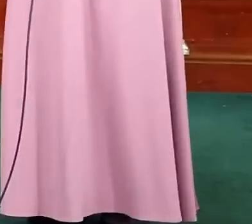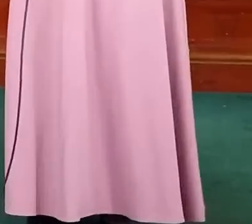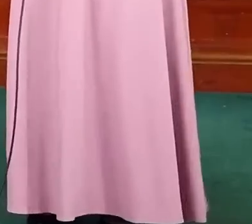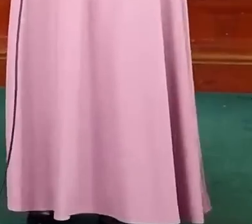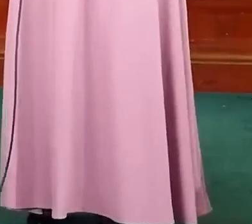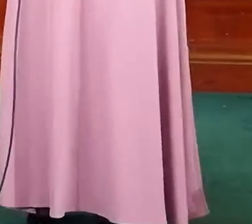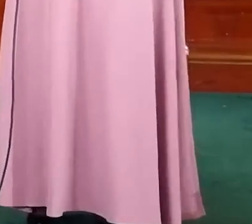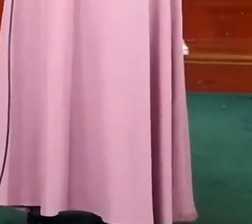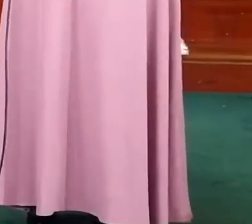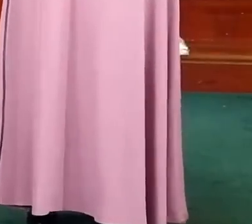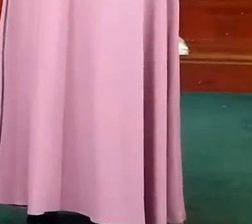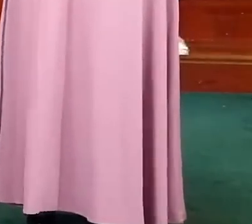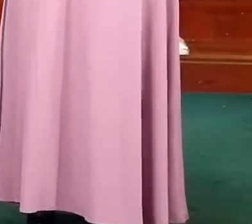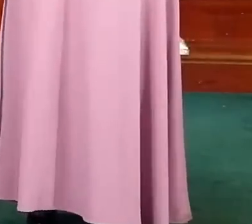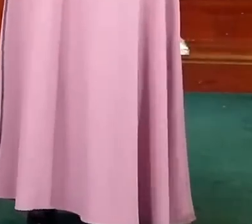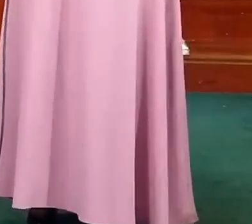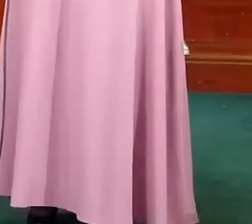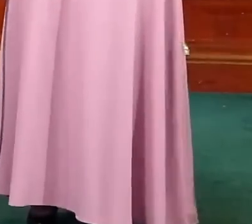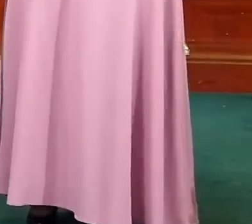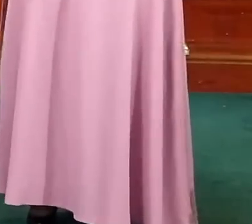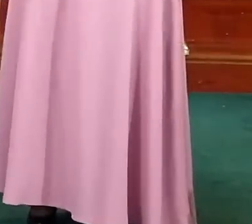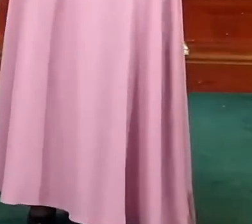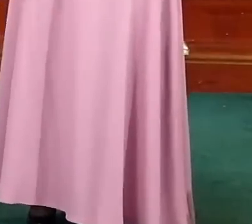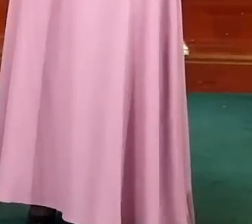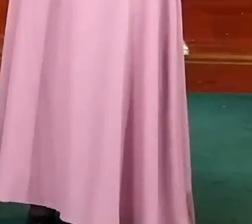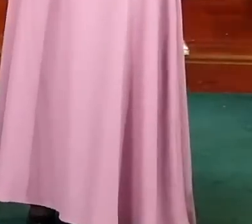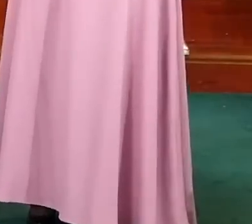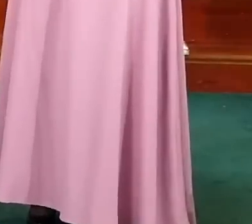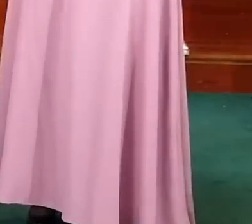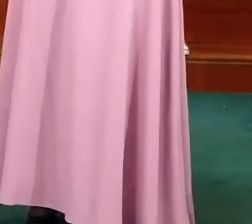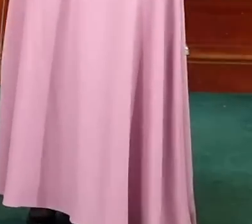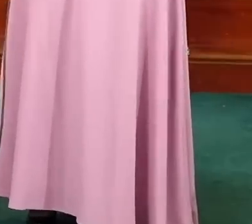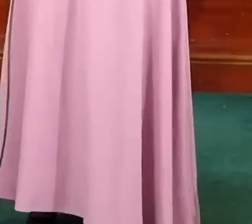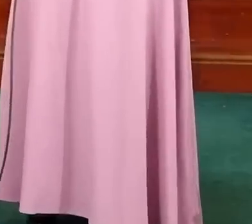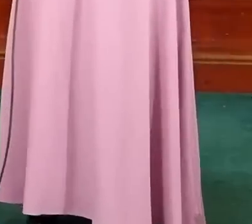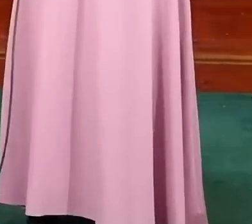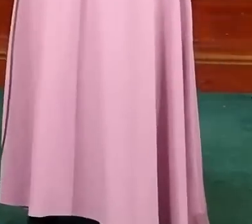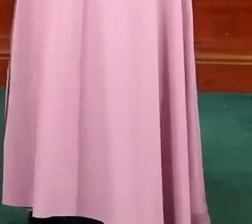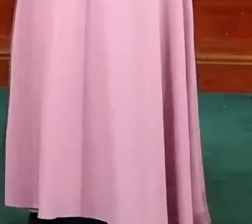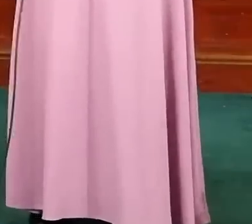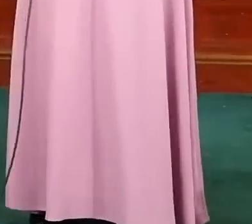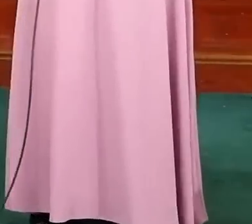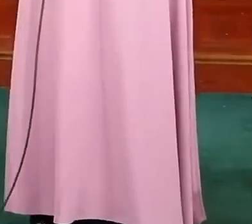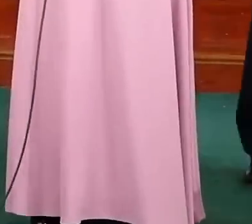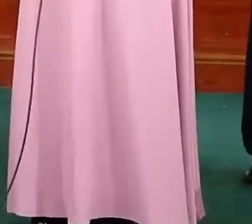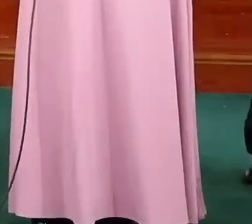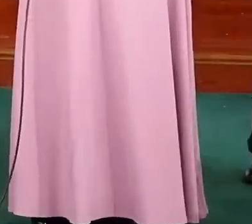Hallelujah. Oh, we're marching forward to Zion.